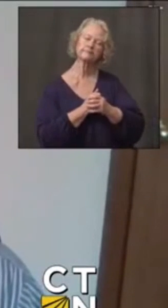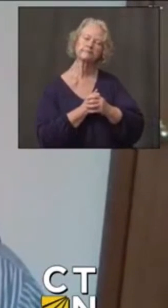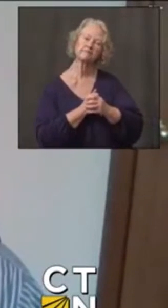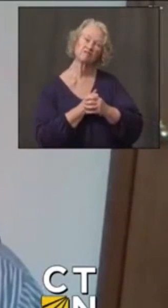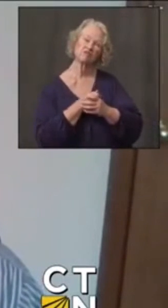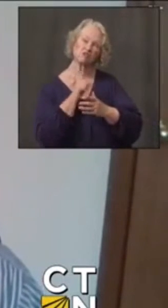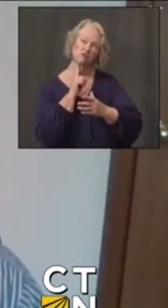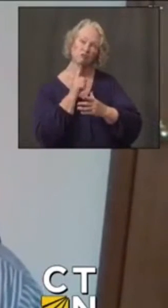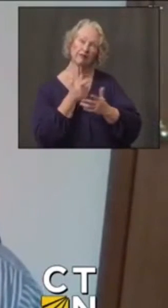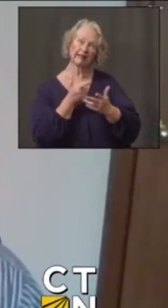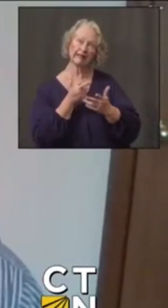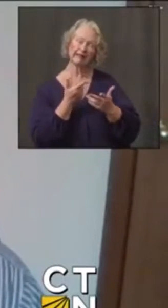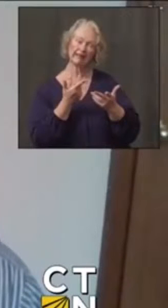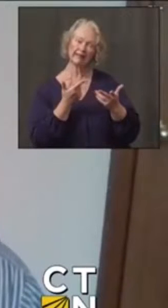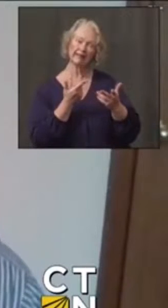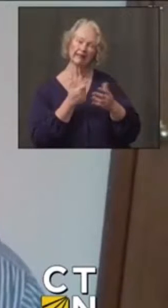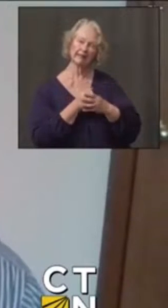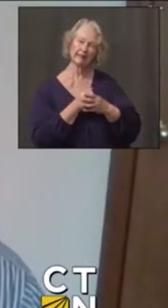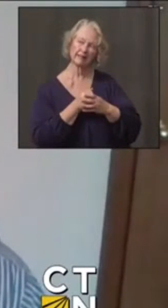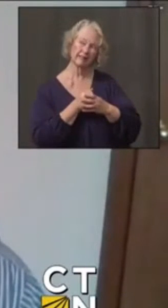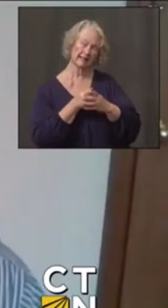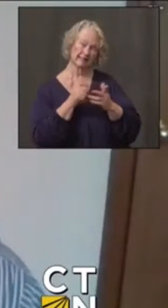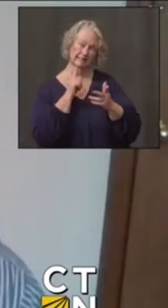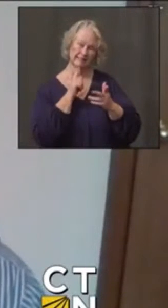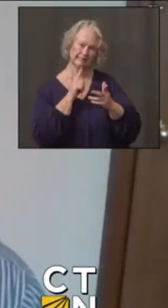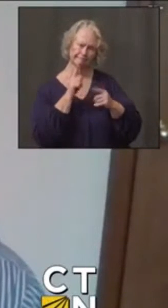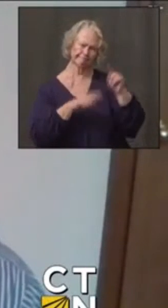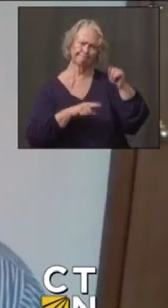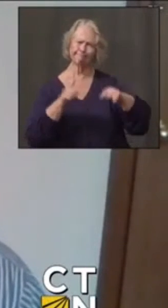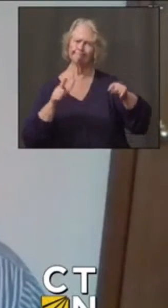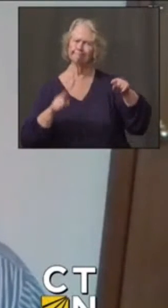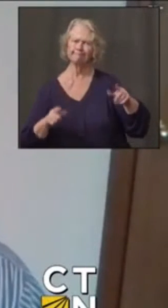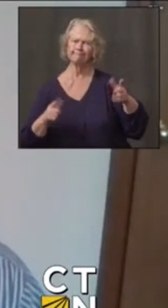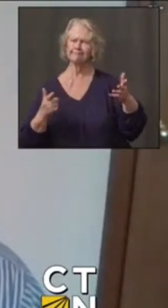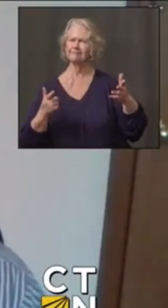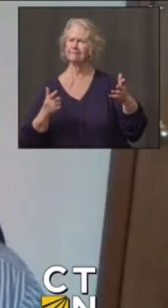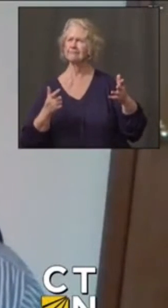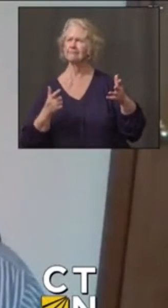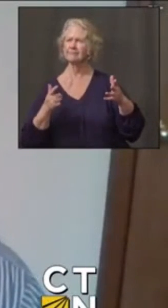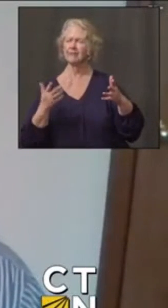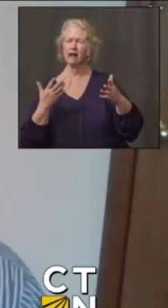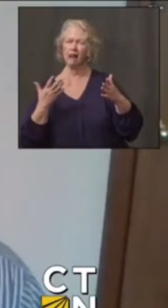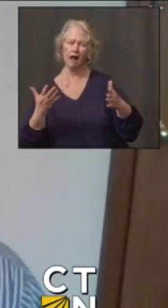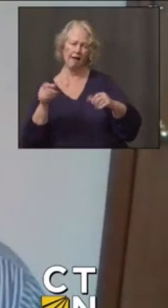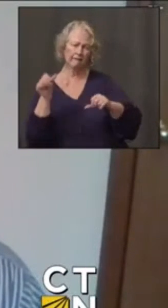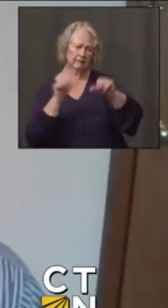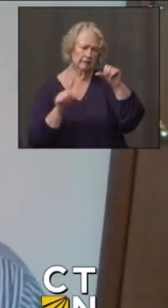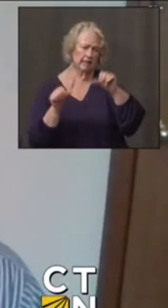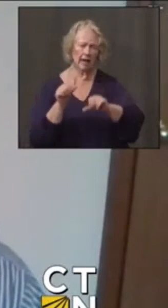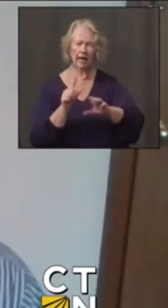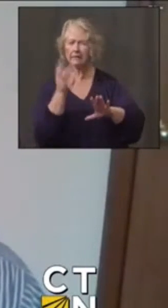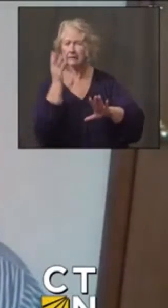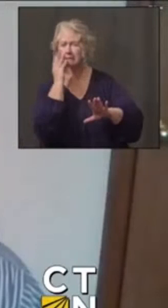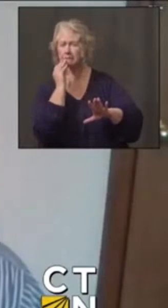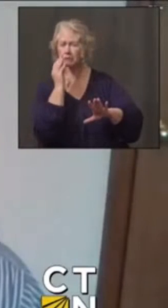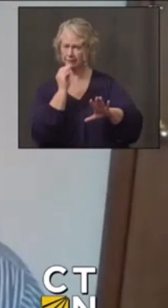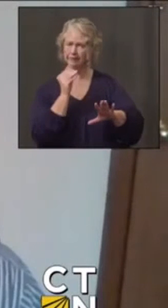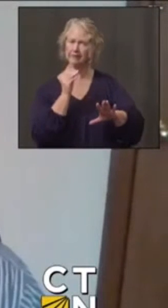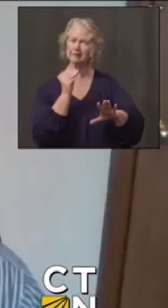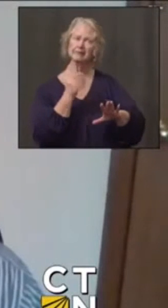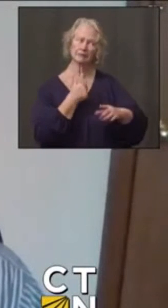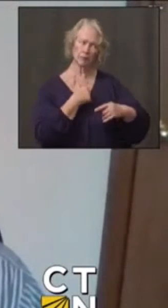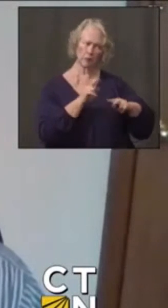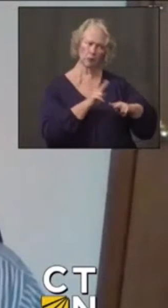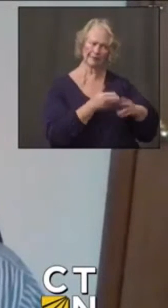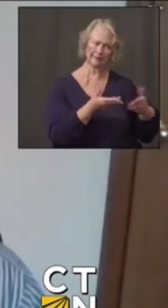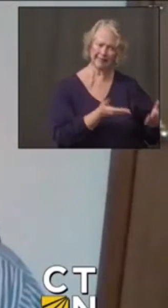really a broad spectrum of scientific expertise that we have at the site here in Connecticut